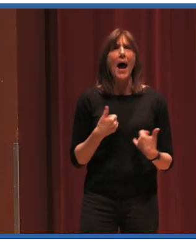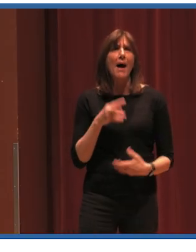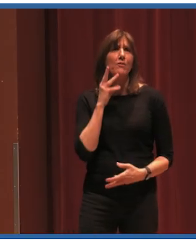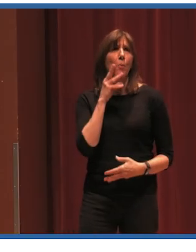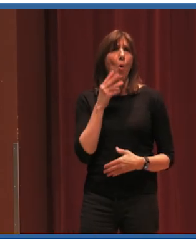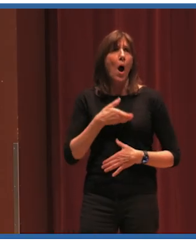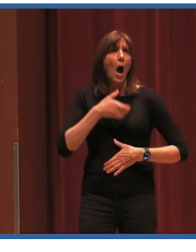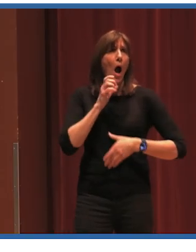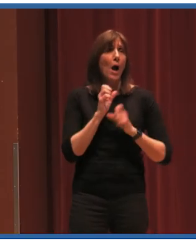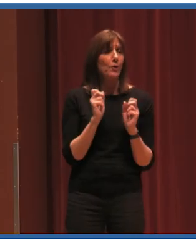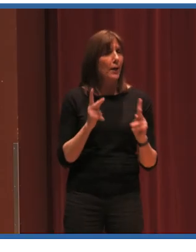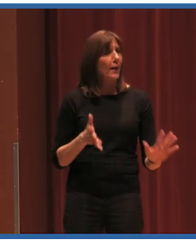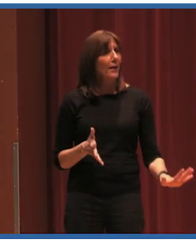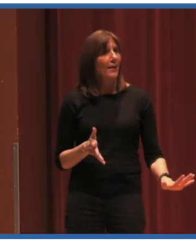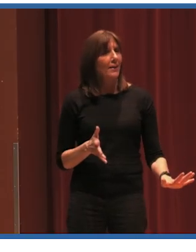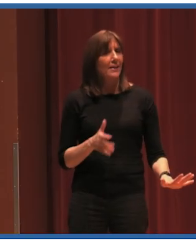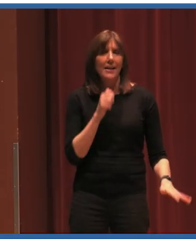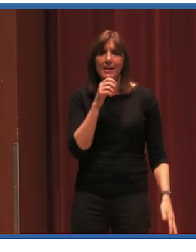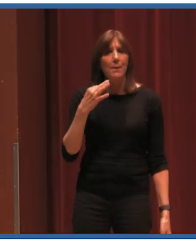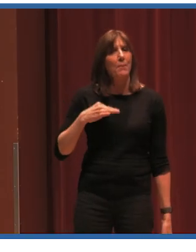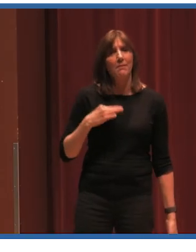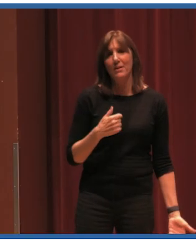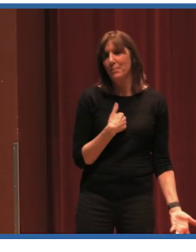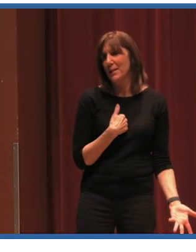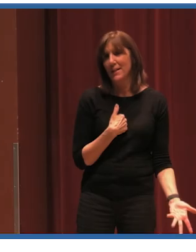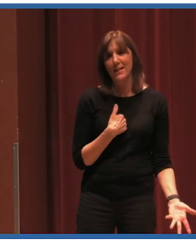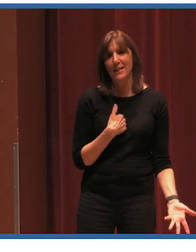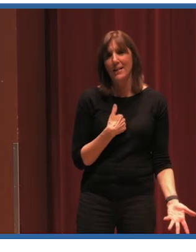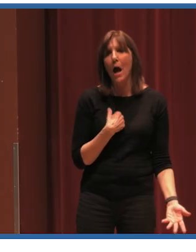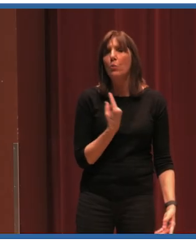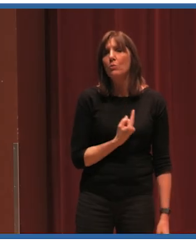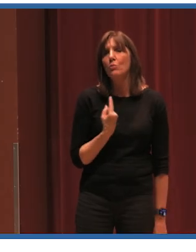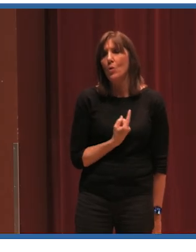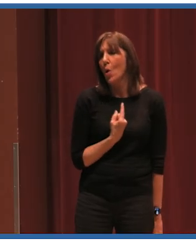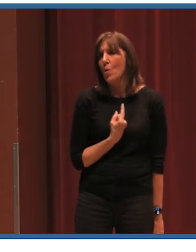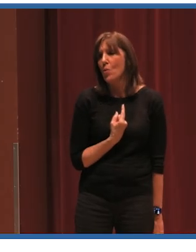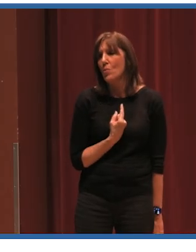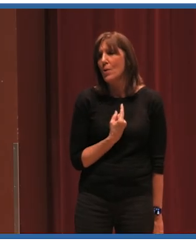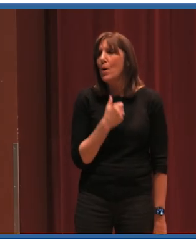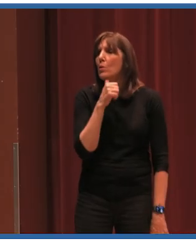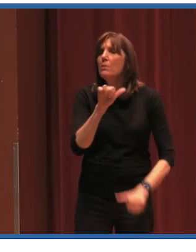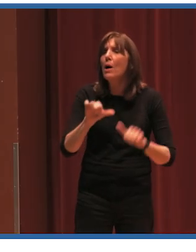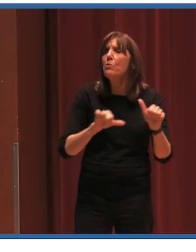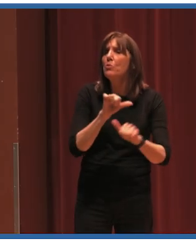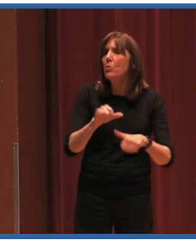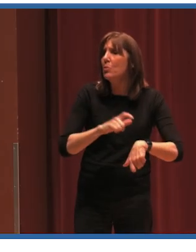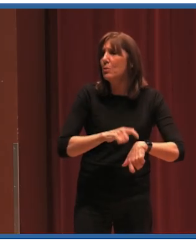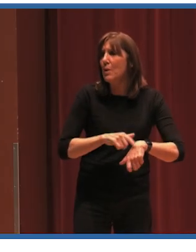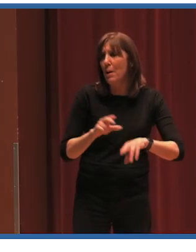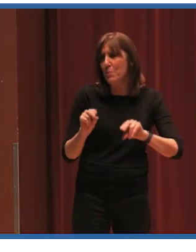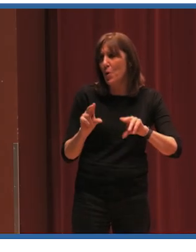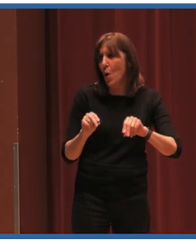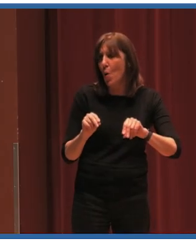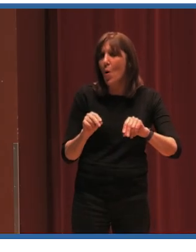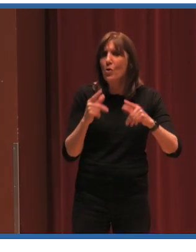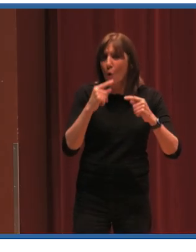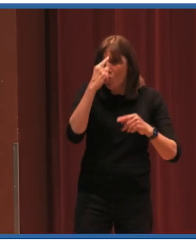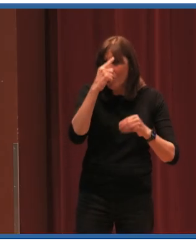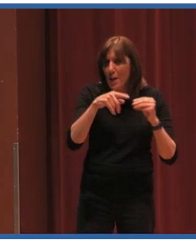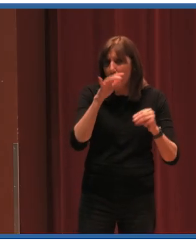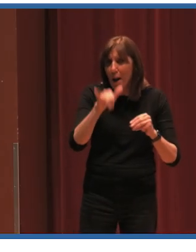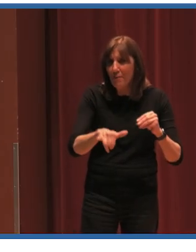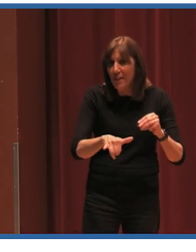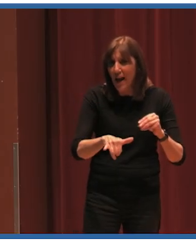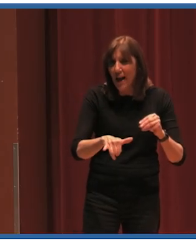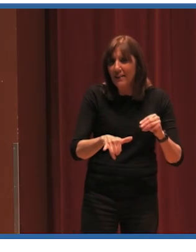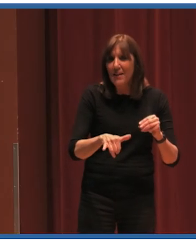doing that. I'm getting no benefit from drinking by myself. So that is one thing you can possibly implement for those of you who do